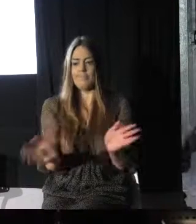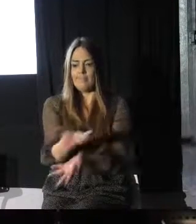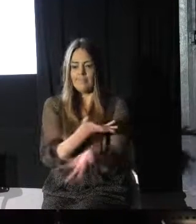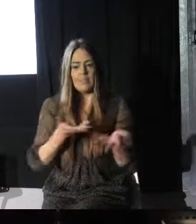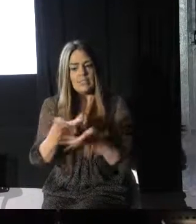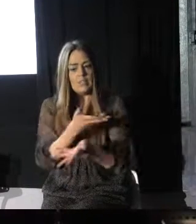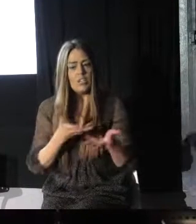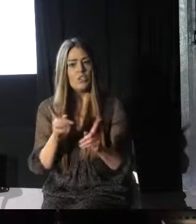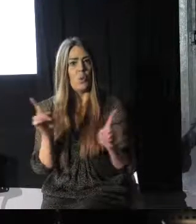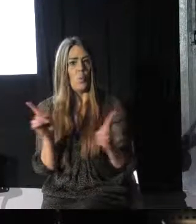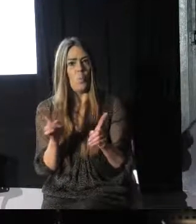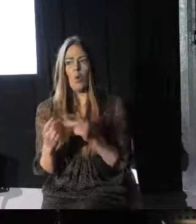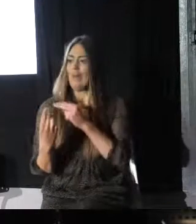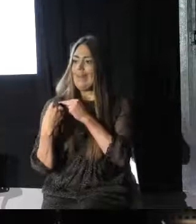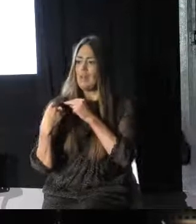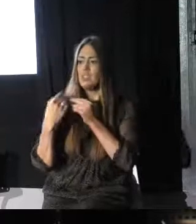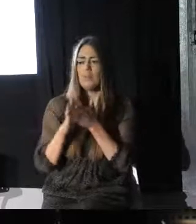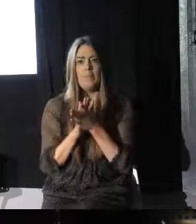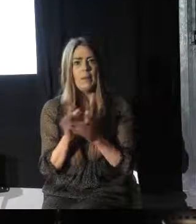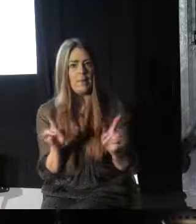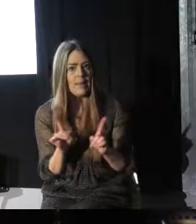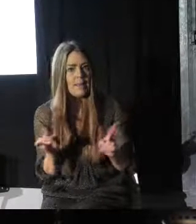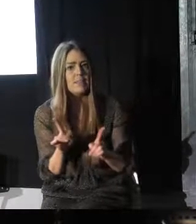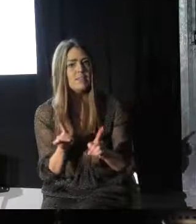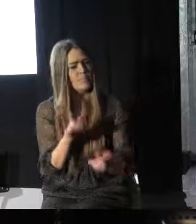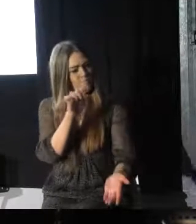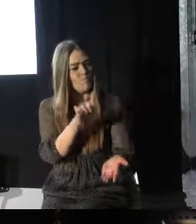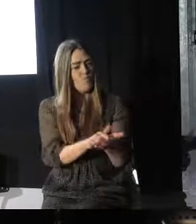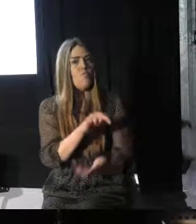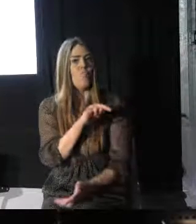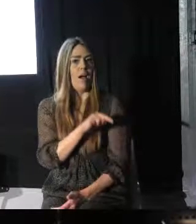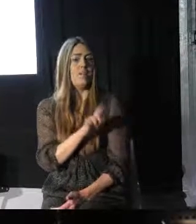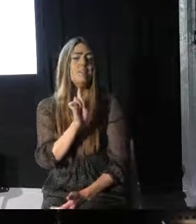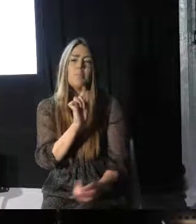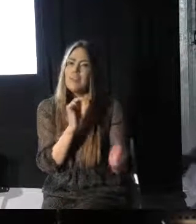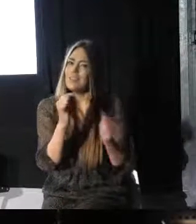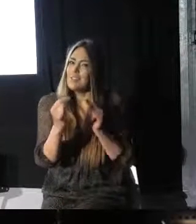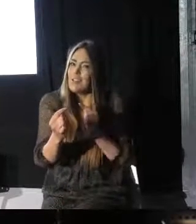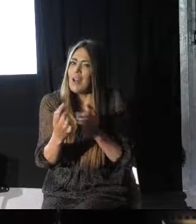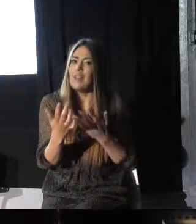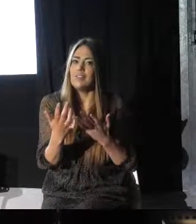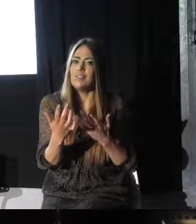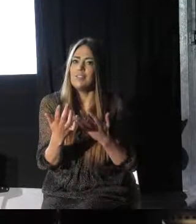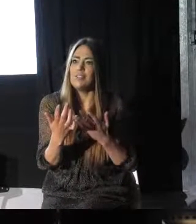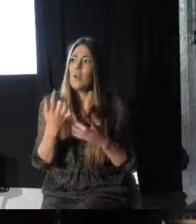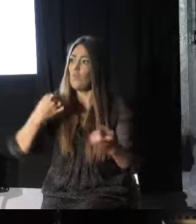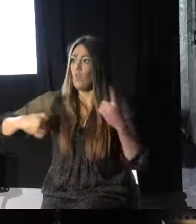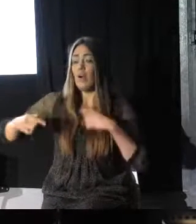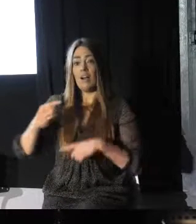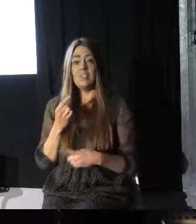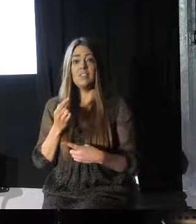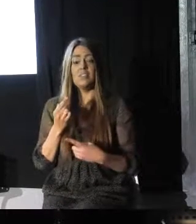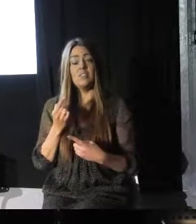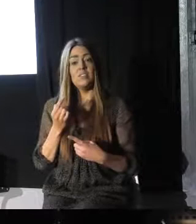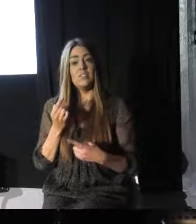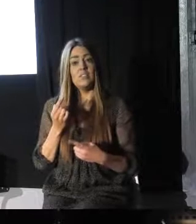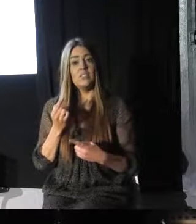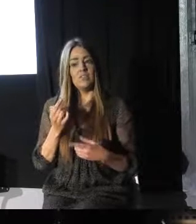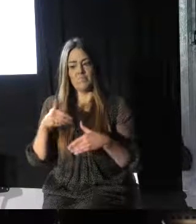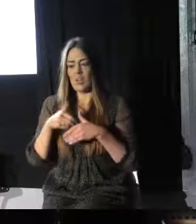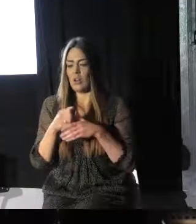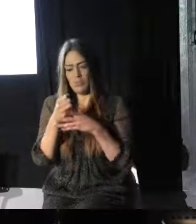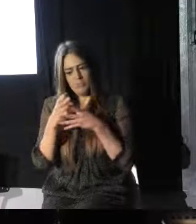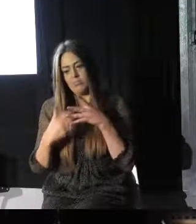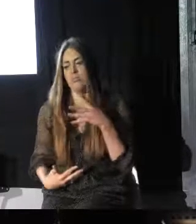about what accountability means. She's absolutely right, but the challenges for us include so